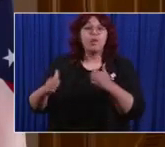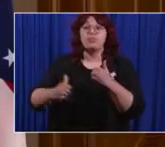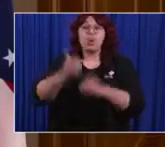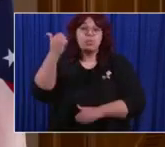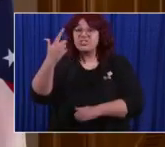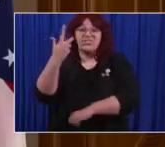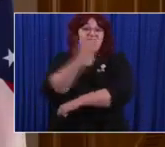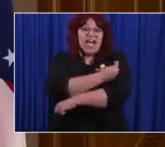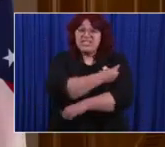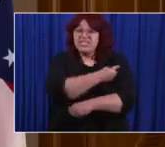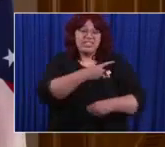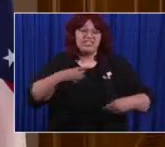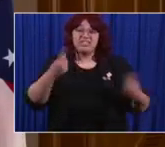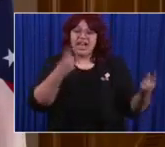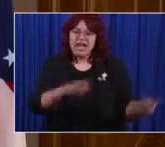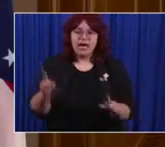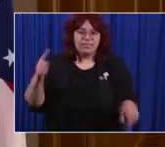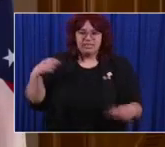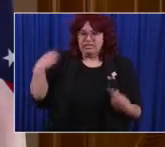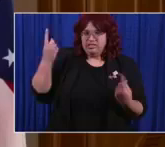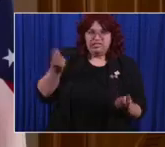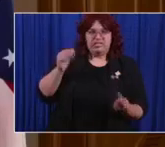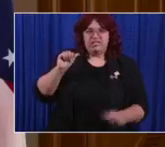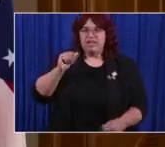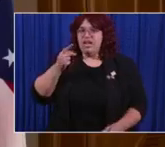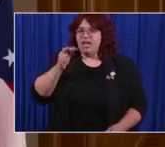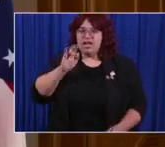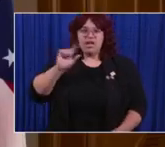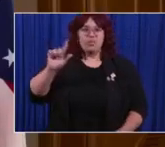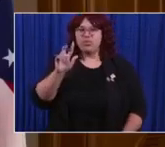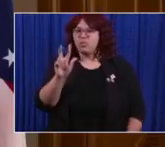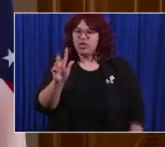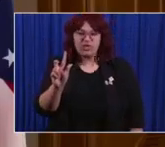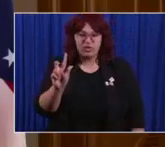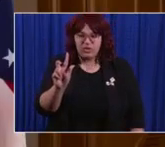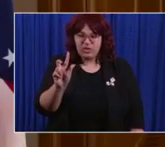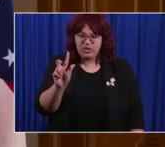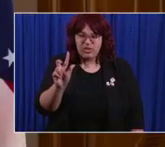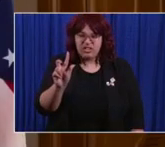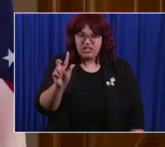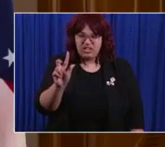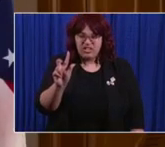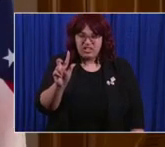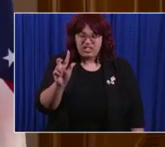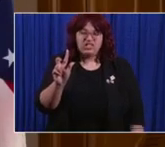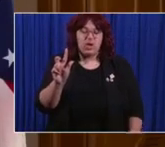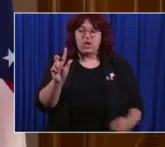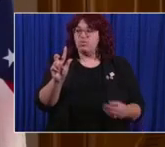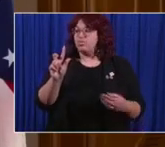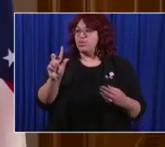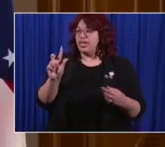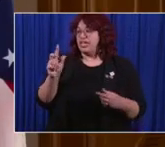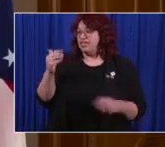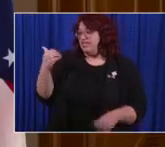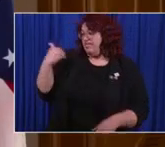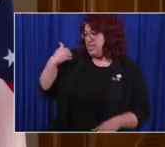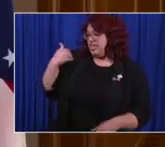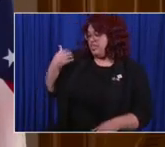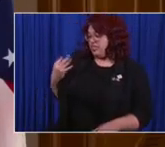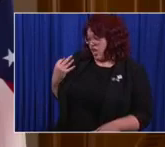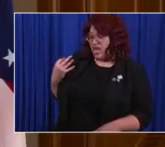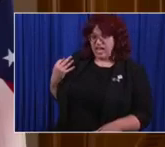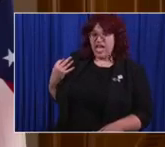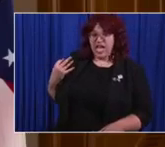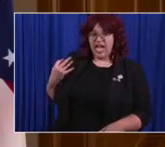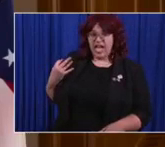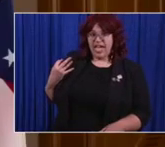That would be since April 23rd. So from April 23rd, if you take today, or take Friday, the